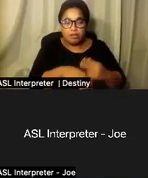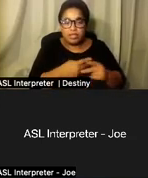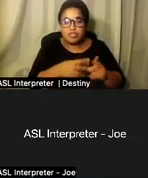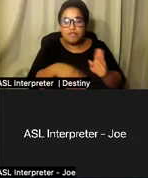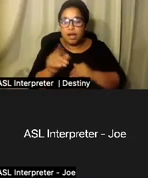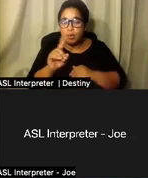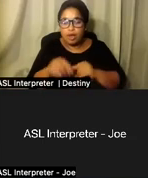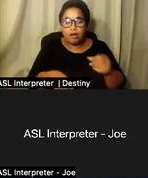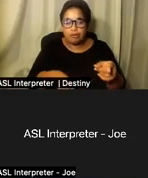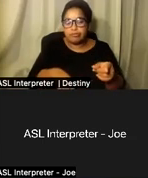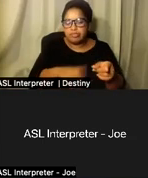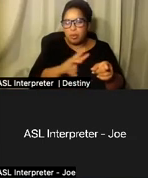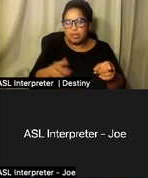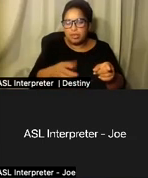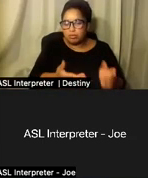earthquakecountry.org/languages.